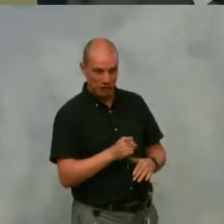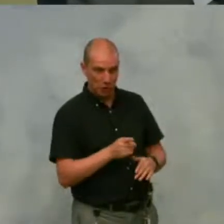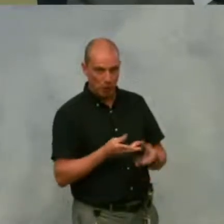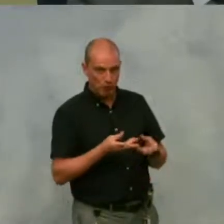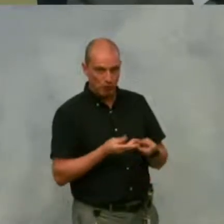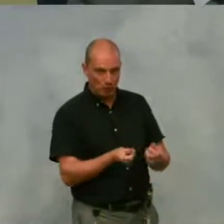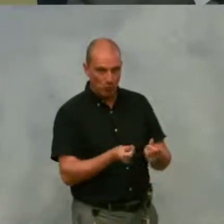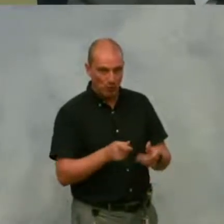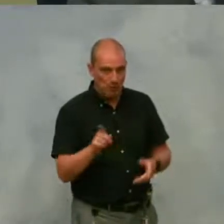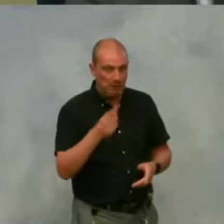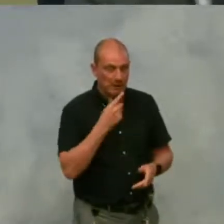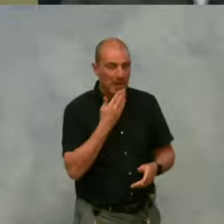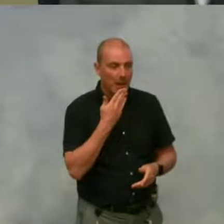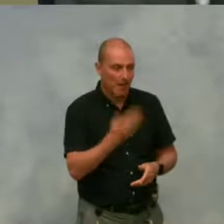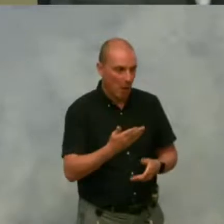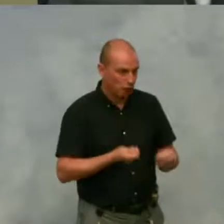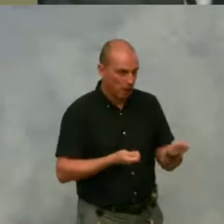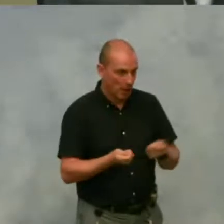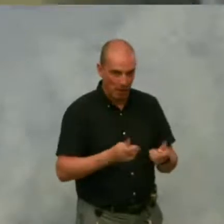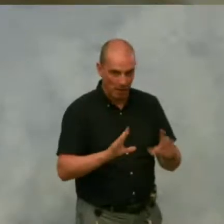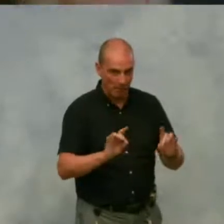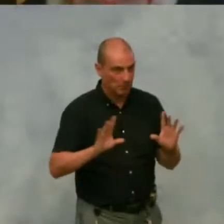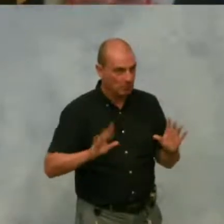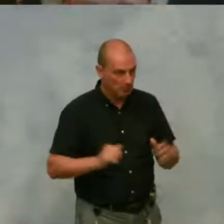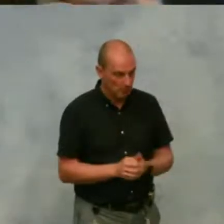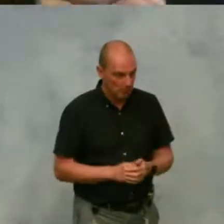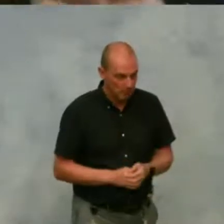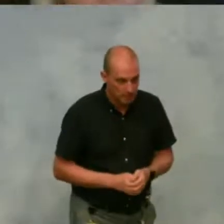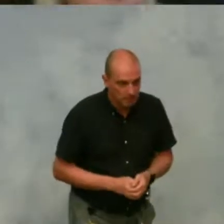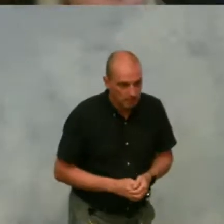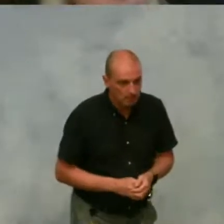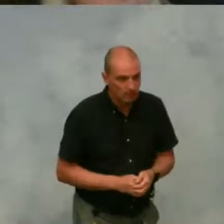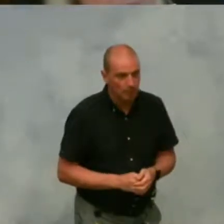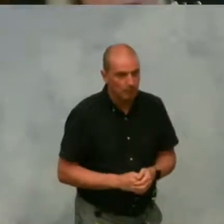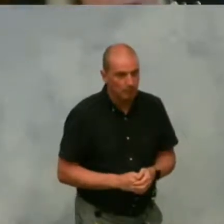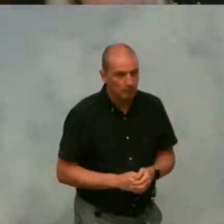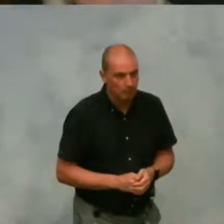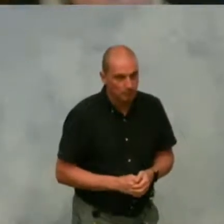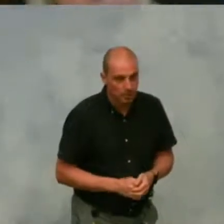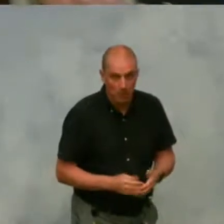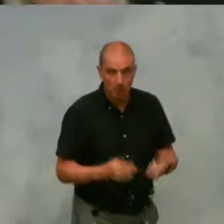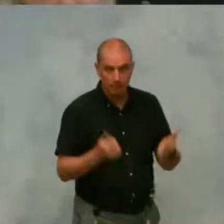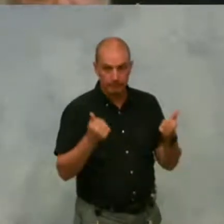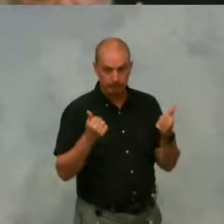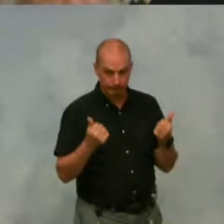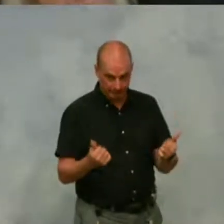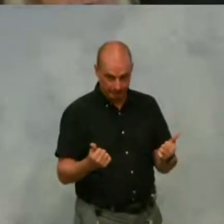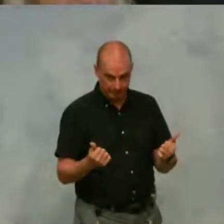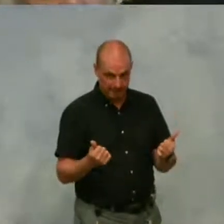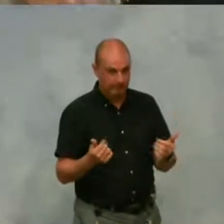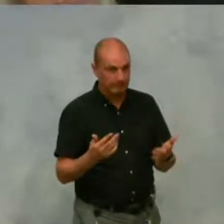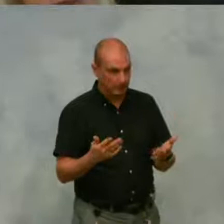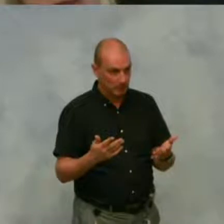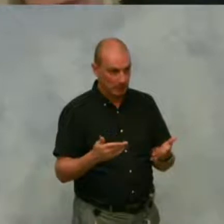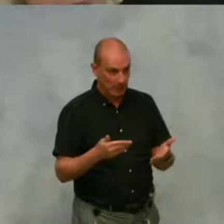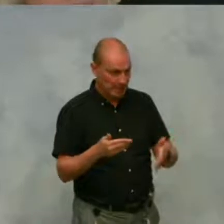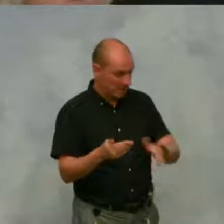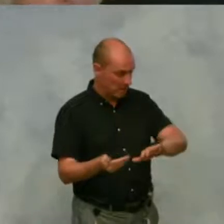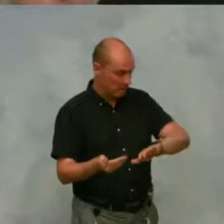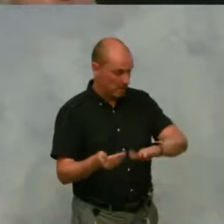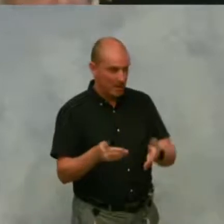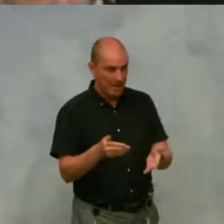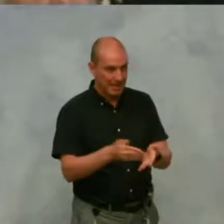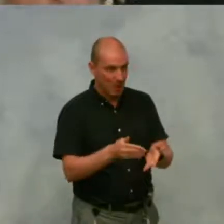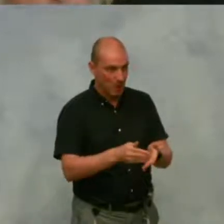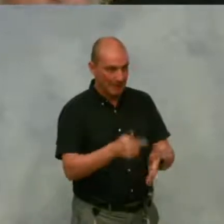Thanks very much. Thanks, Chair. Okay, thank you. Given that we are some 7 minutes over the